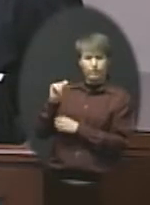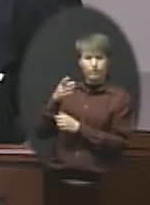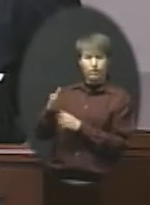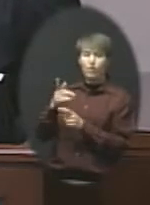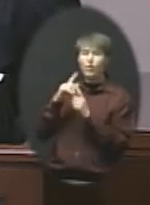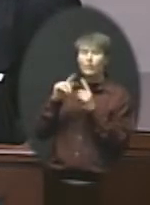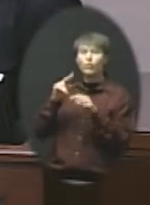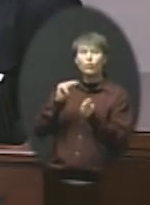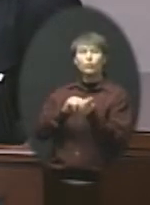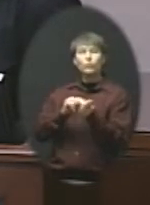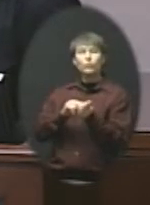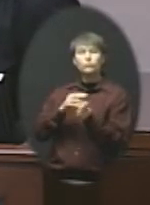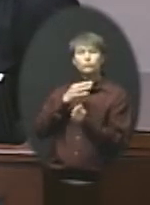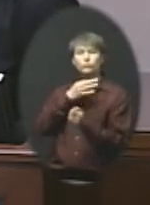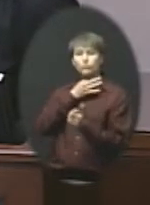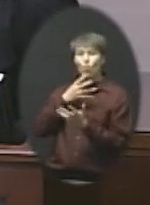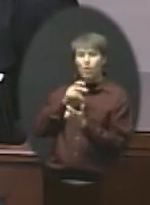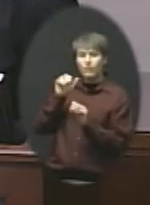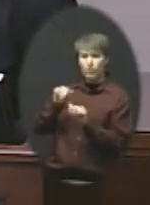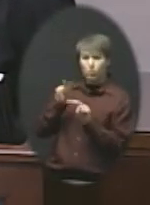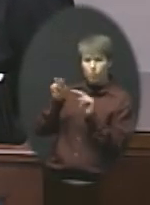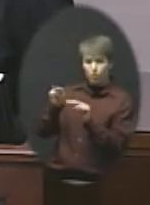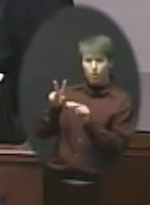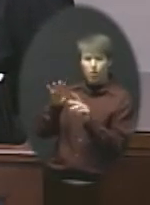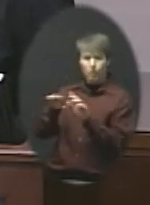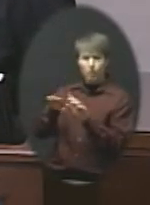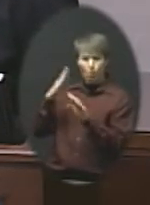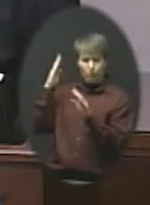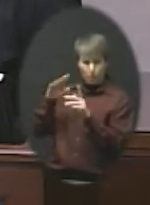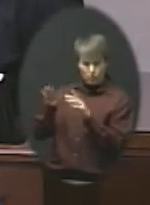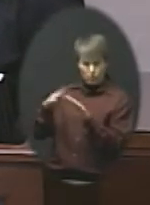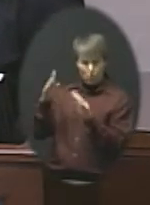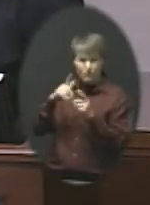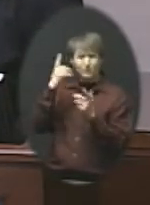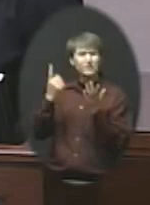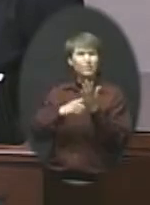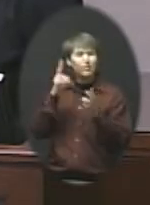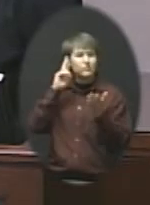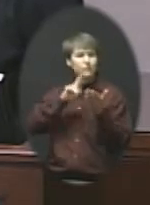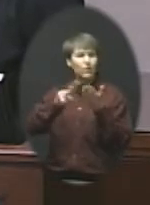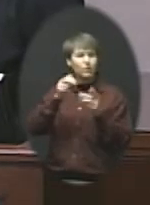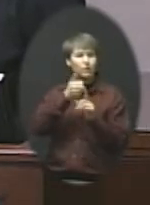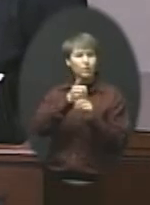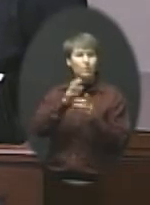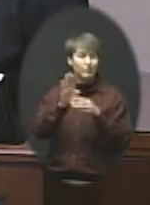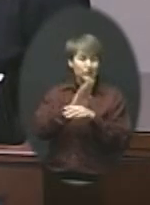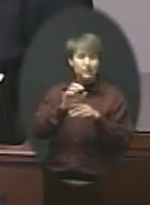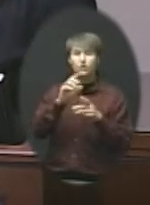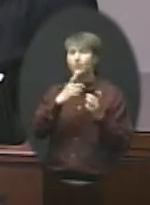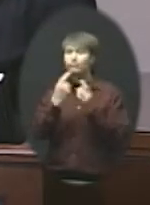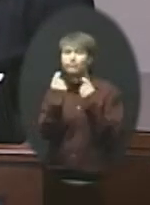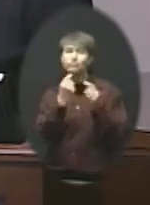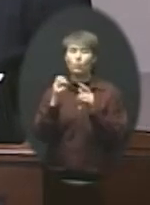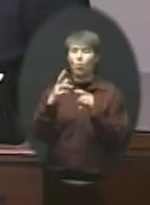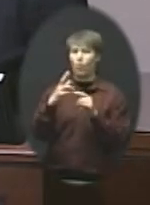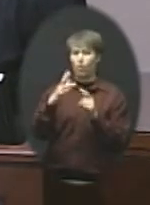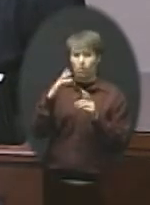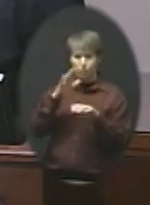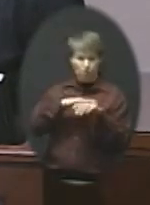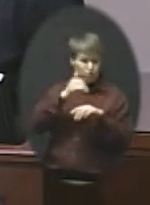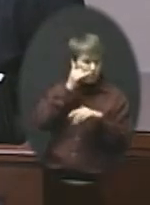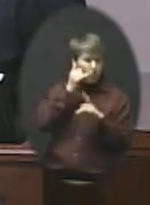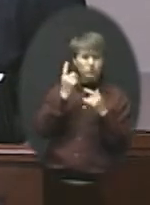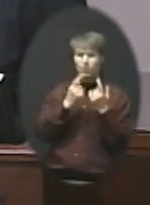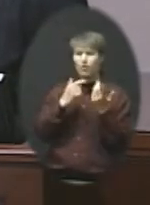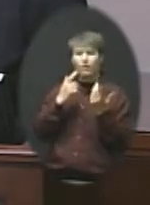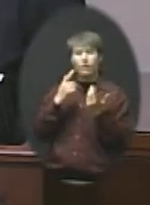unlock the door because sometimes the secretary was busy on another call and couldn't get there. So at least three, possibly